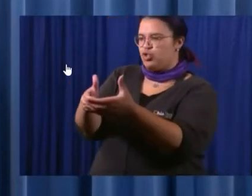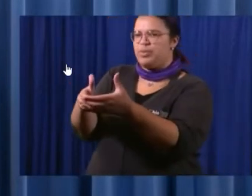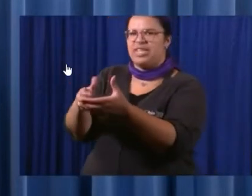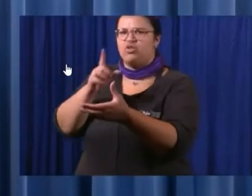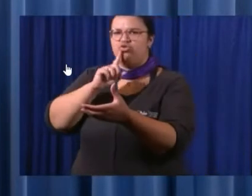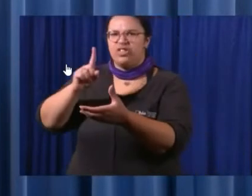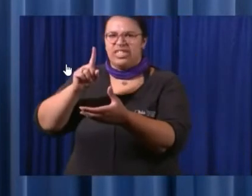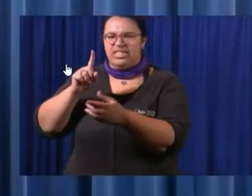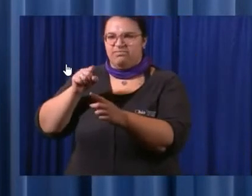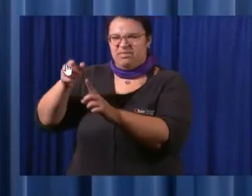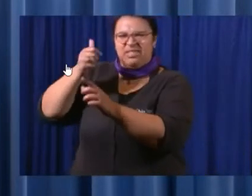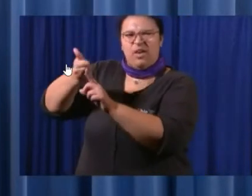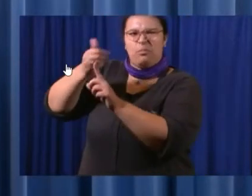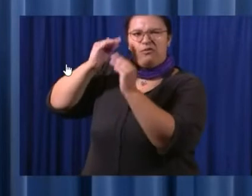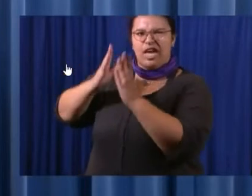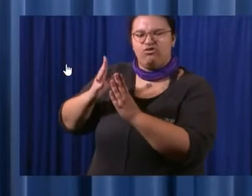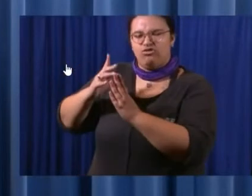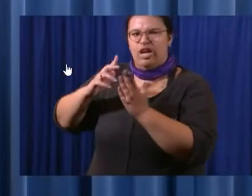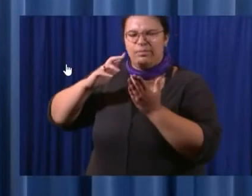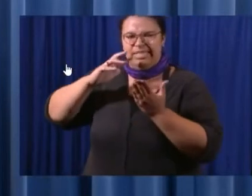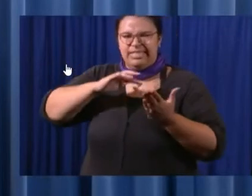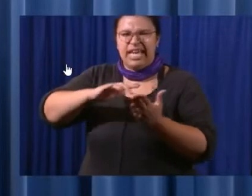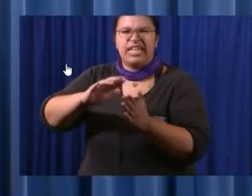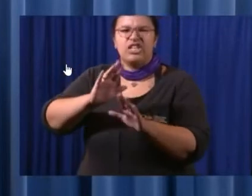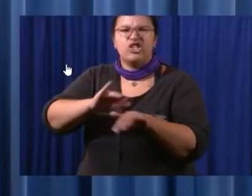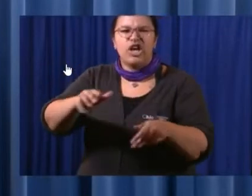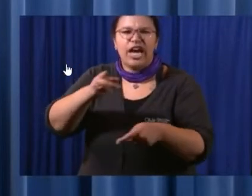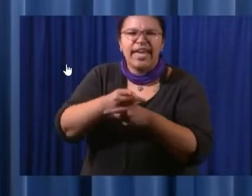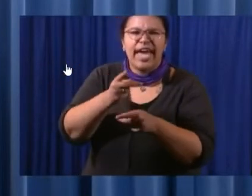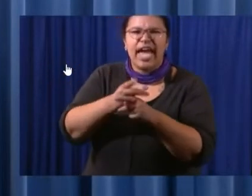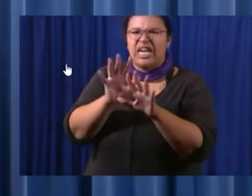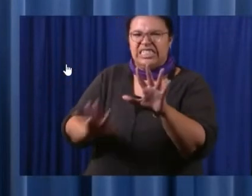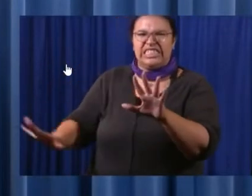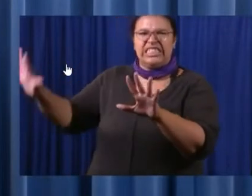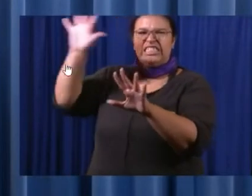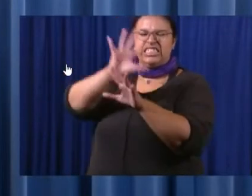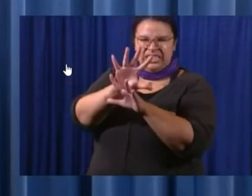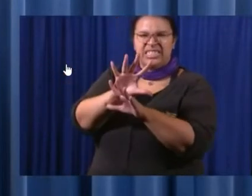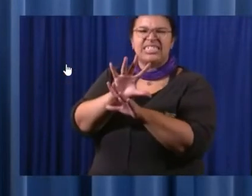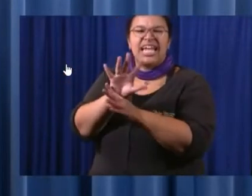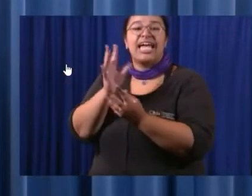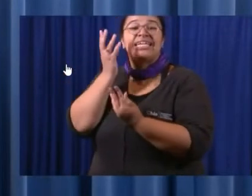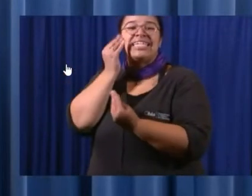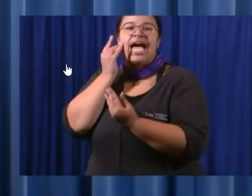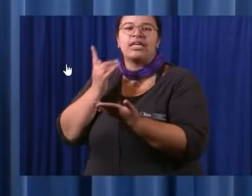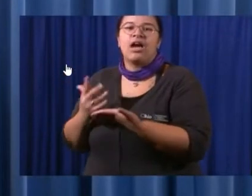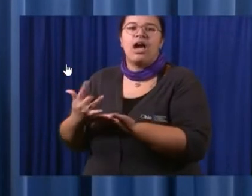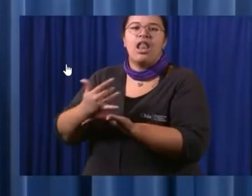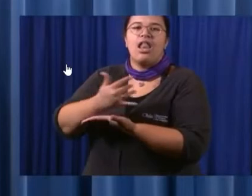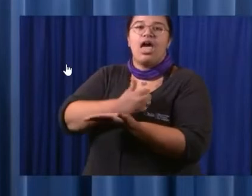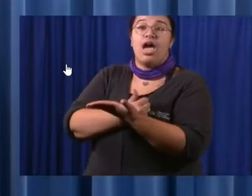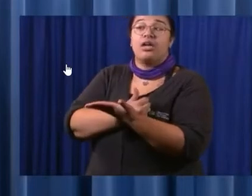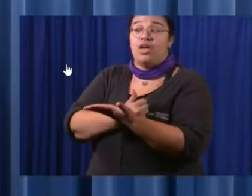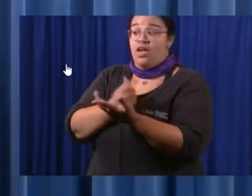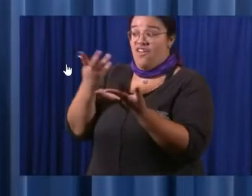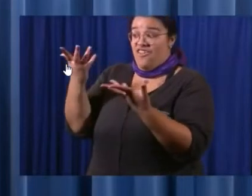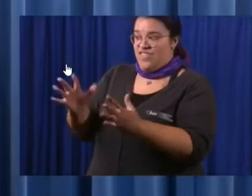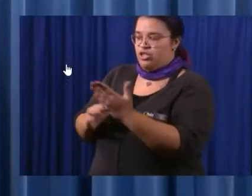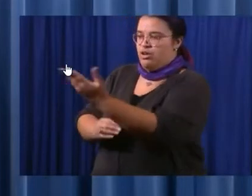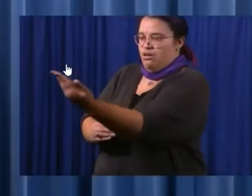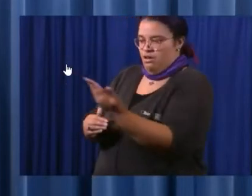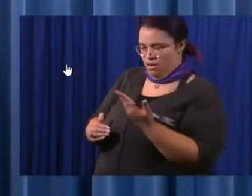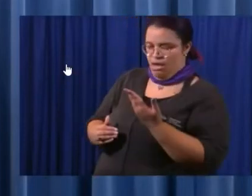with a professor, and wanted to kind of see what that data is. Throughout this, we have tried